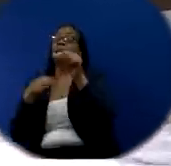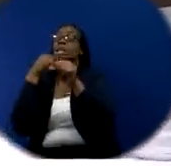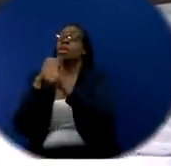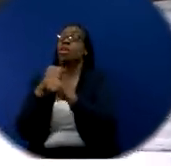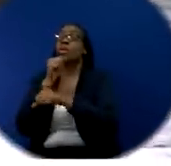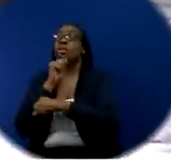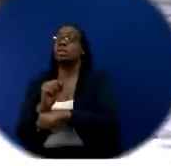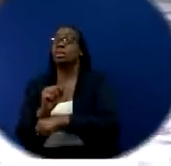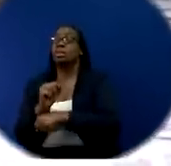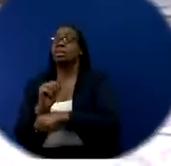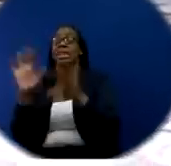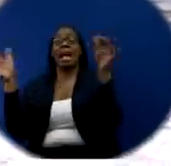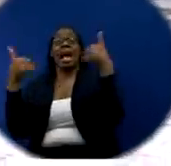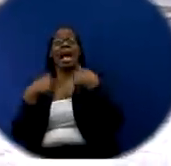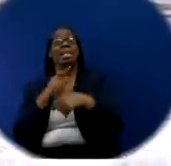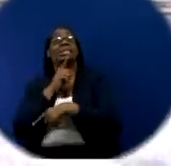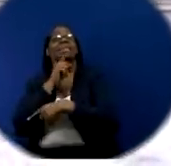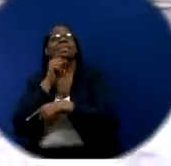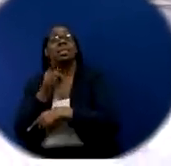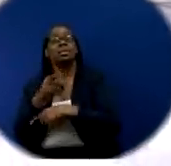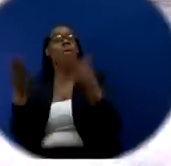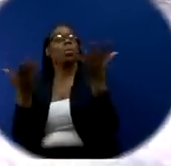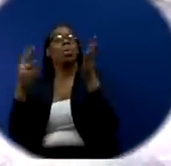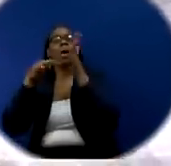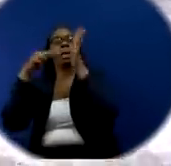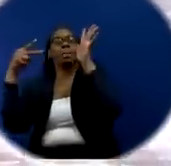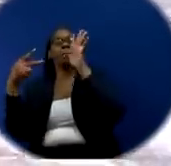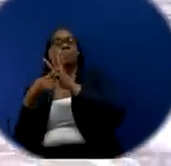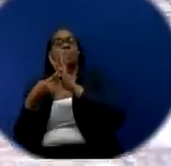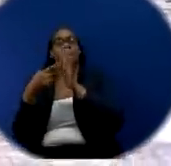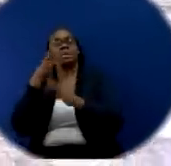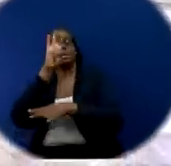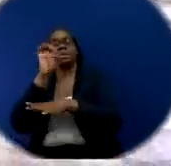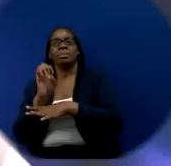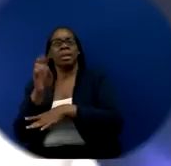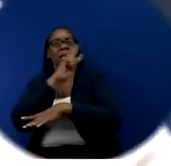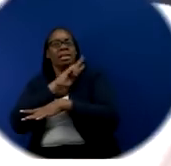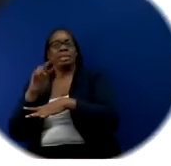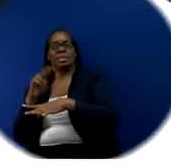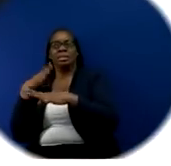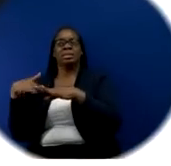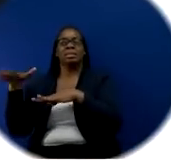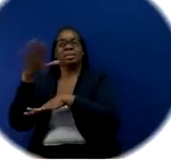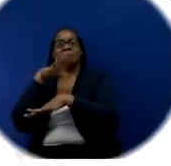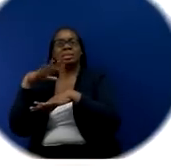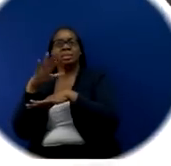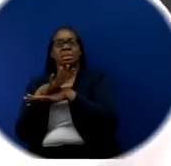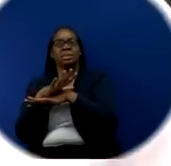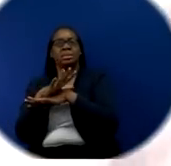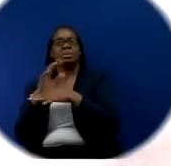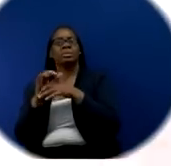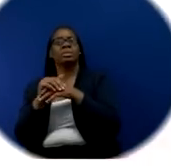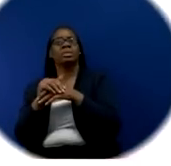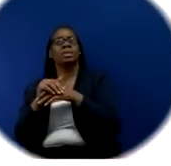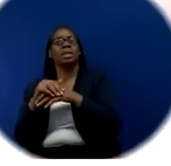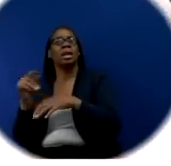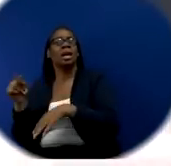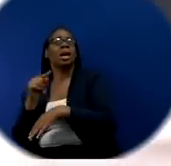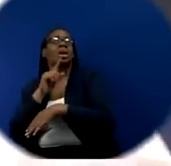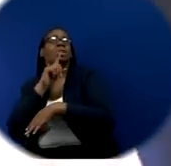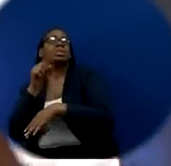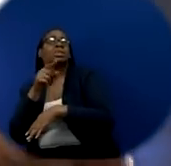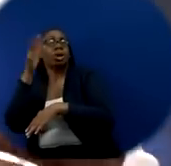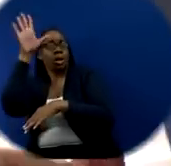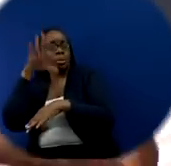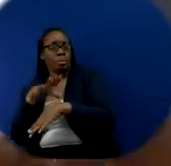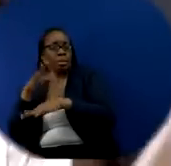30-something year old self, has to school him on what it means to be in the kingdom of God. Listen to how he says it. He says, a certain man was